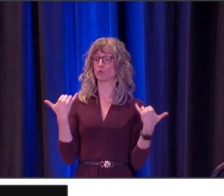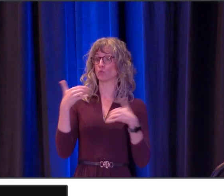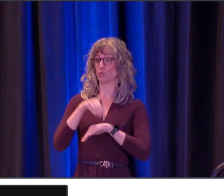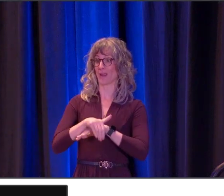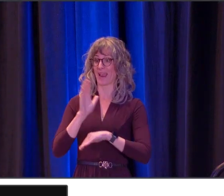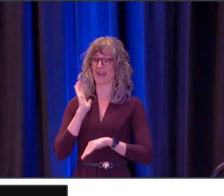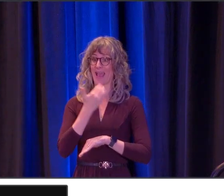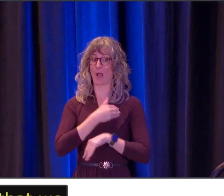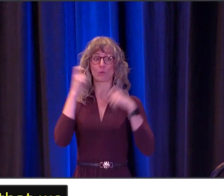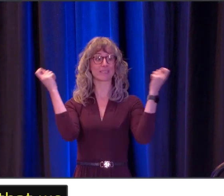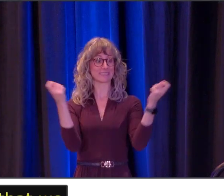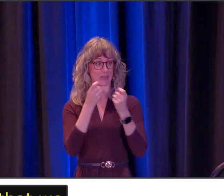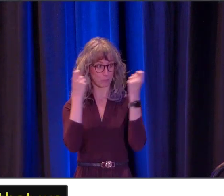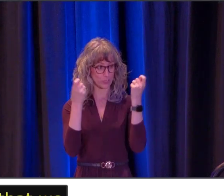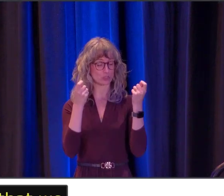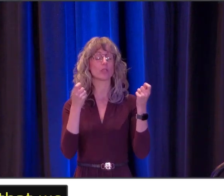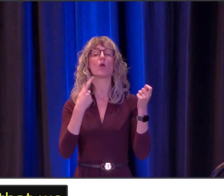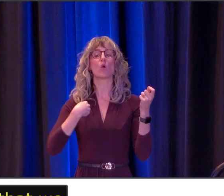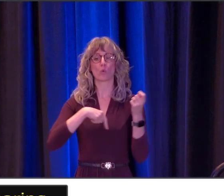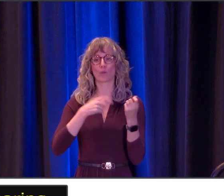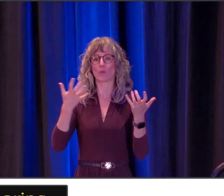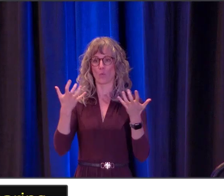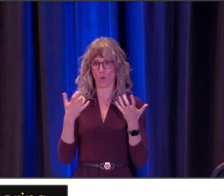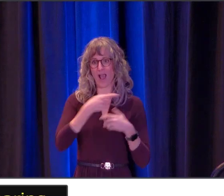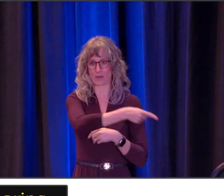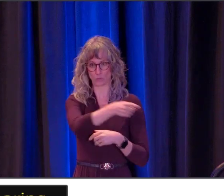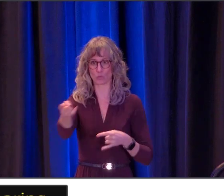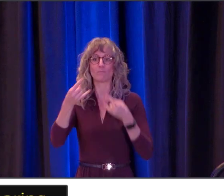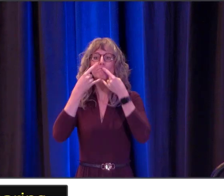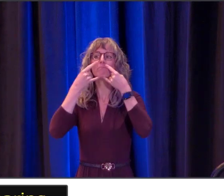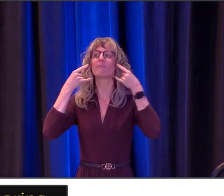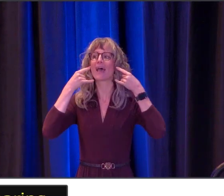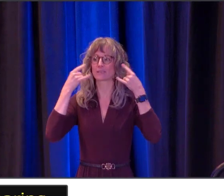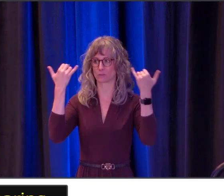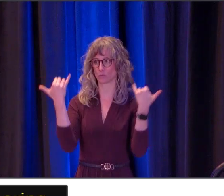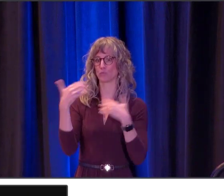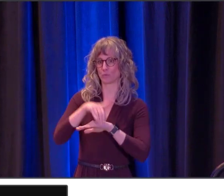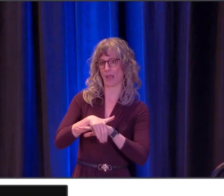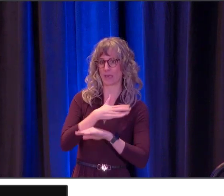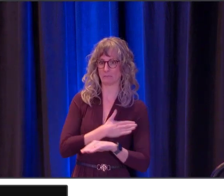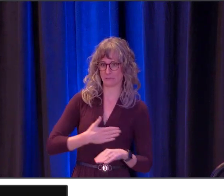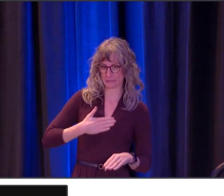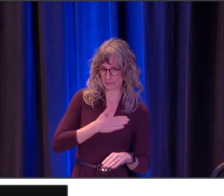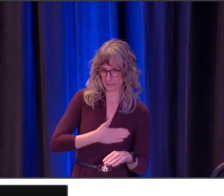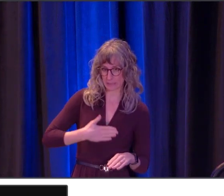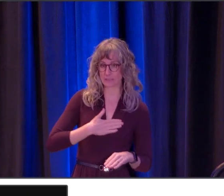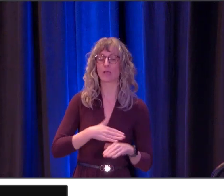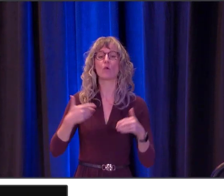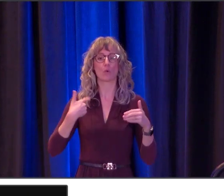celebration. Masks will be available on the table when you come downstairs if you need one.